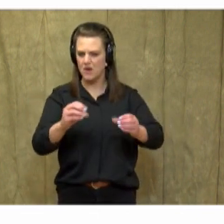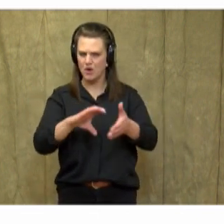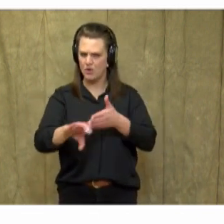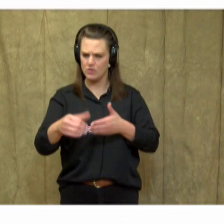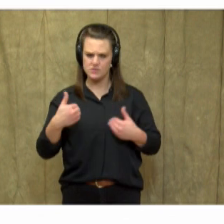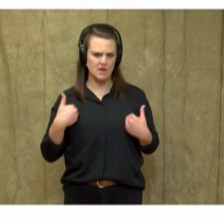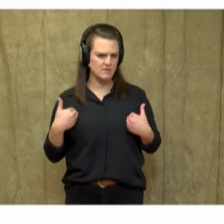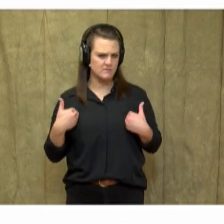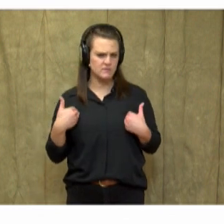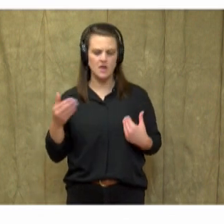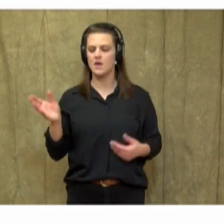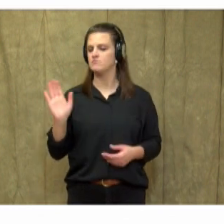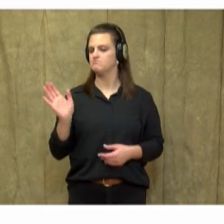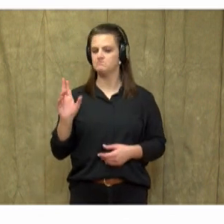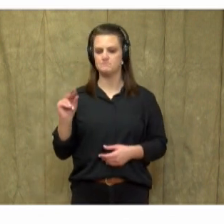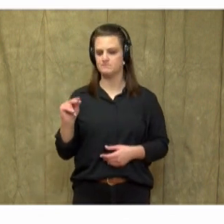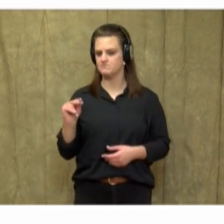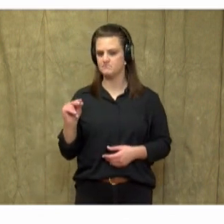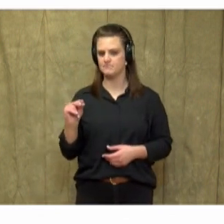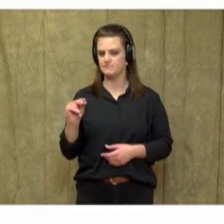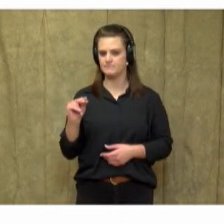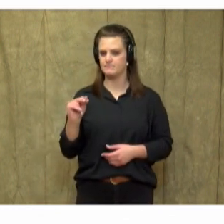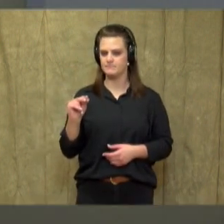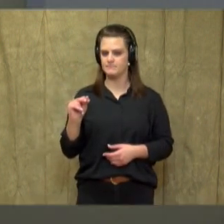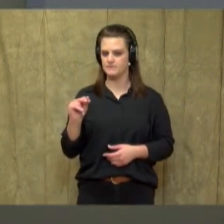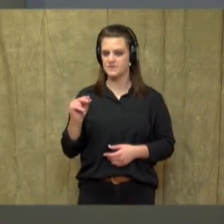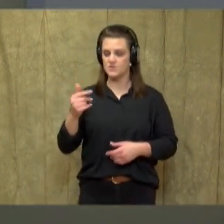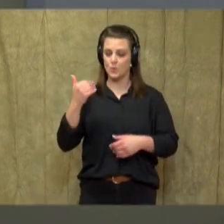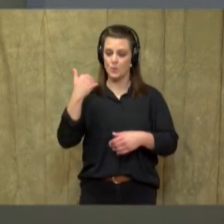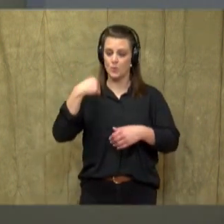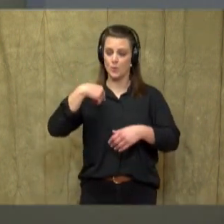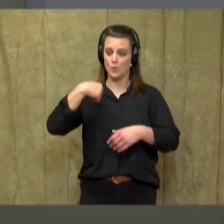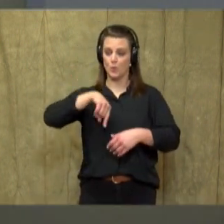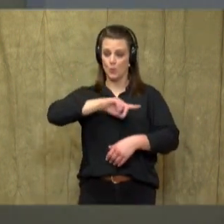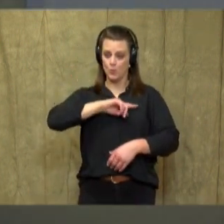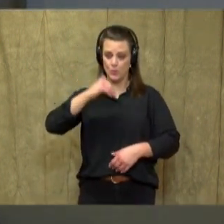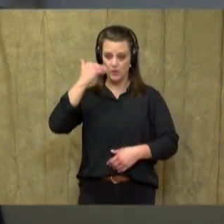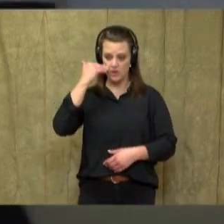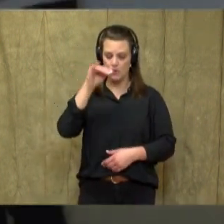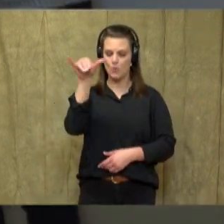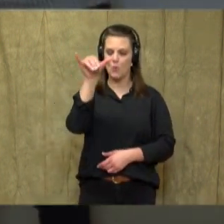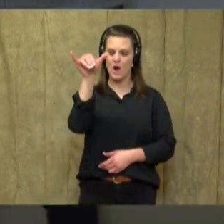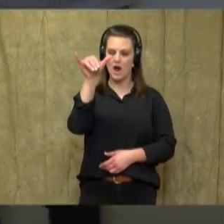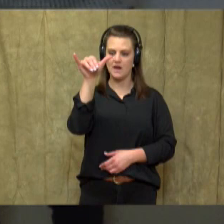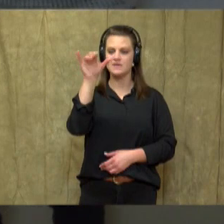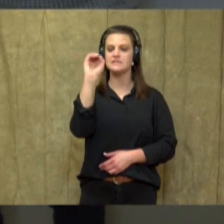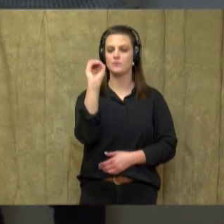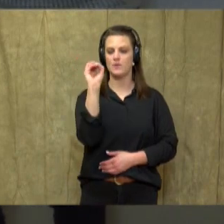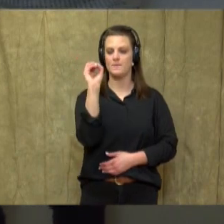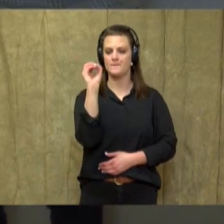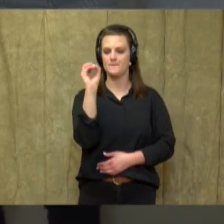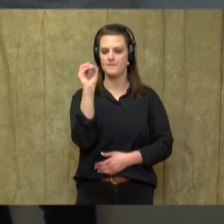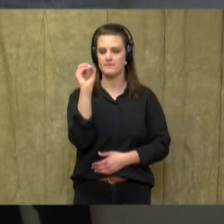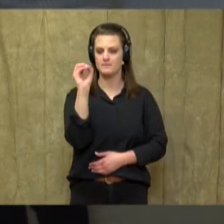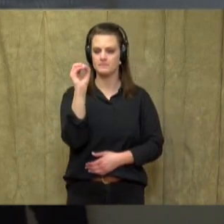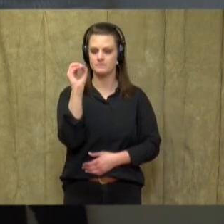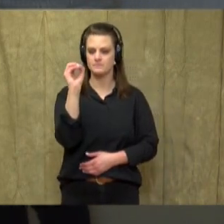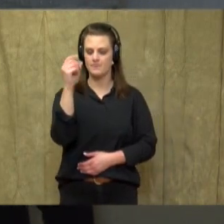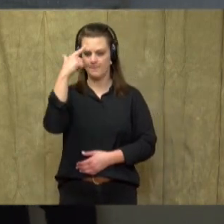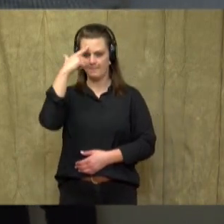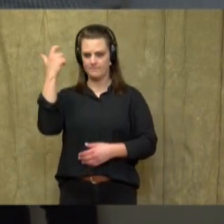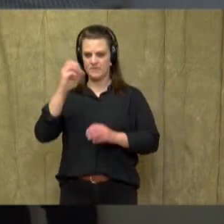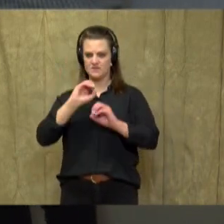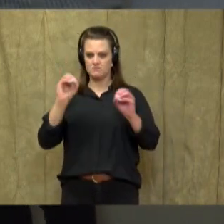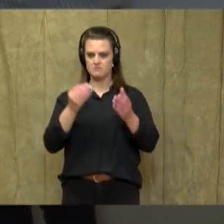it? No. So this right here, my Y, is going to be 0 because there's